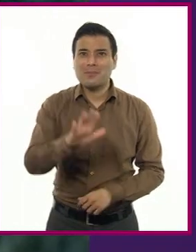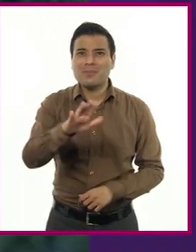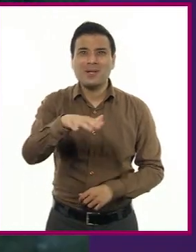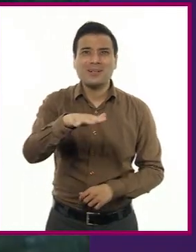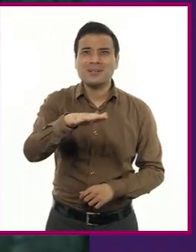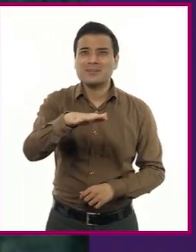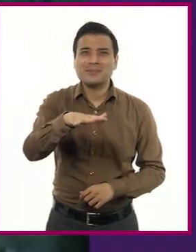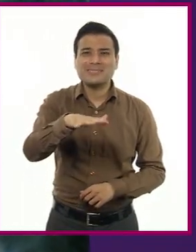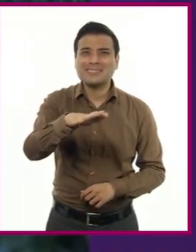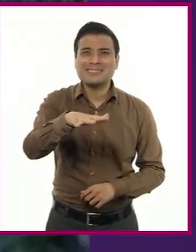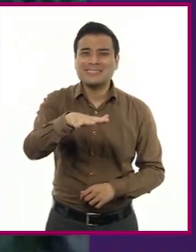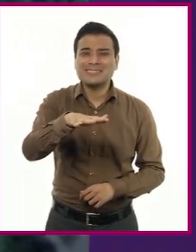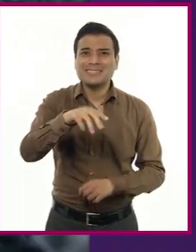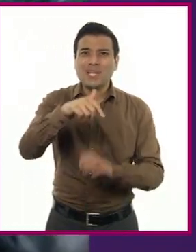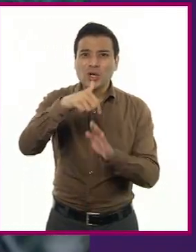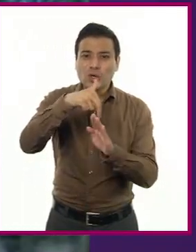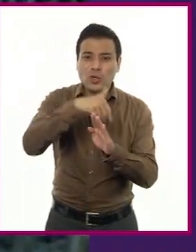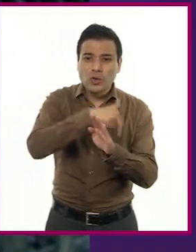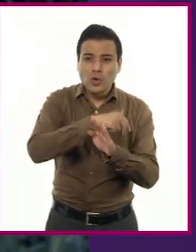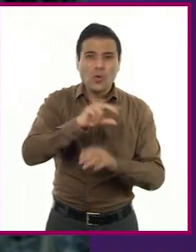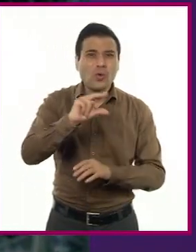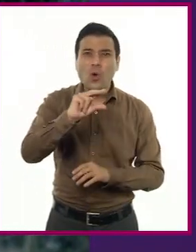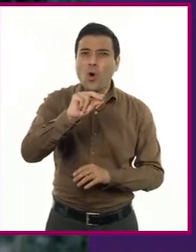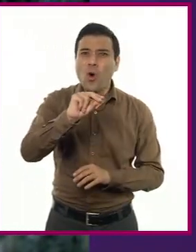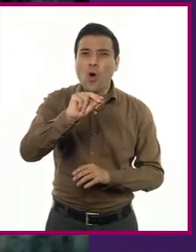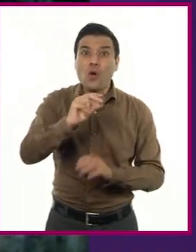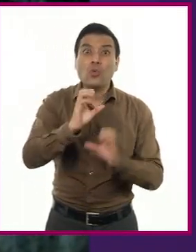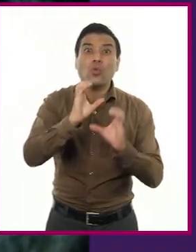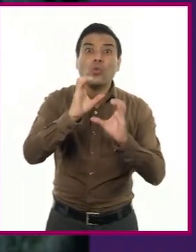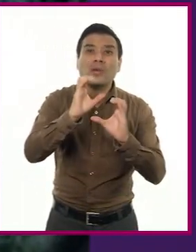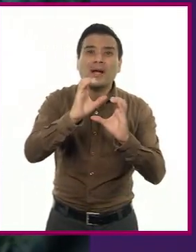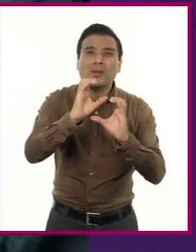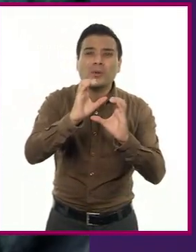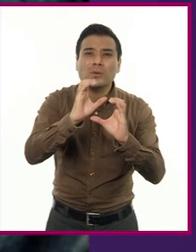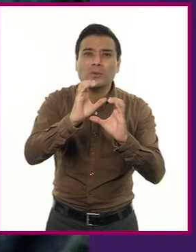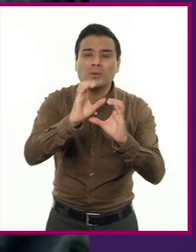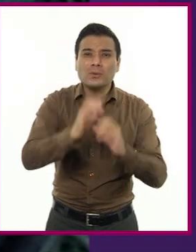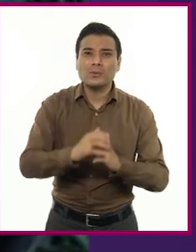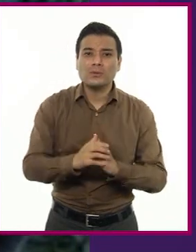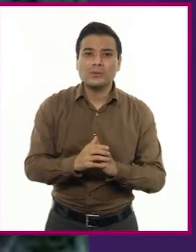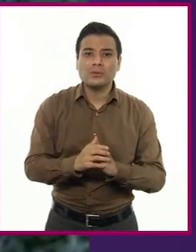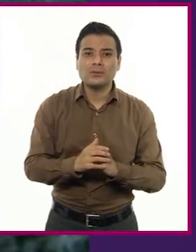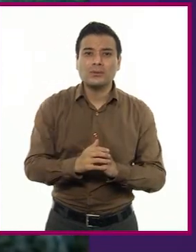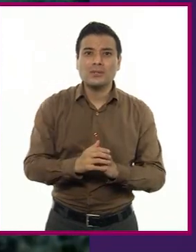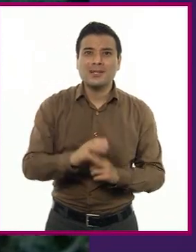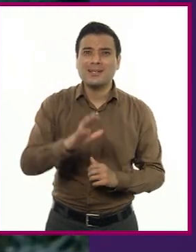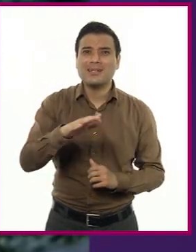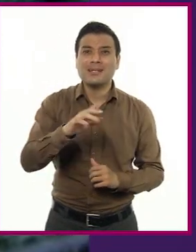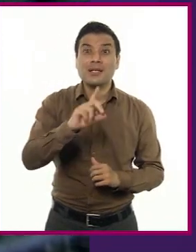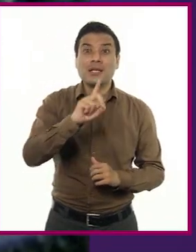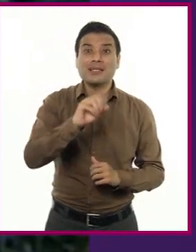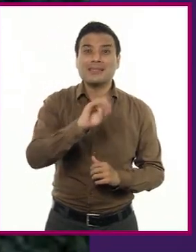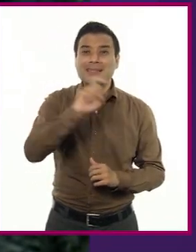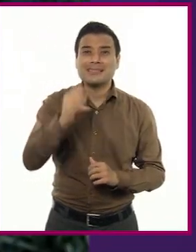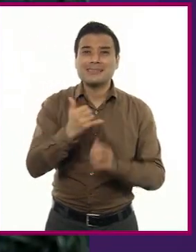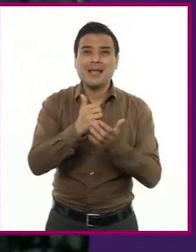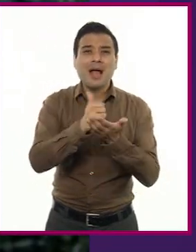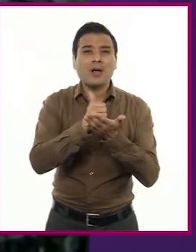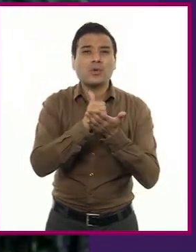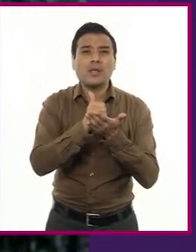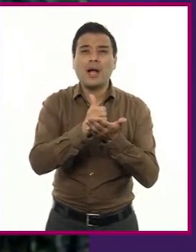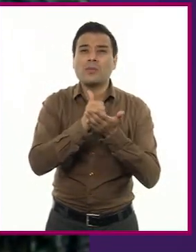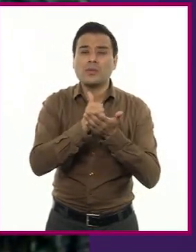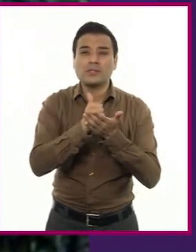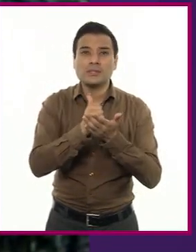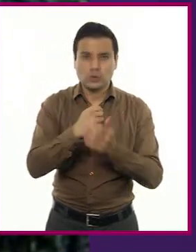Mark! Mark, don't go down! Mark, be careful! Daisy! Mark, hold me! Hold on! Hold me!